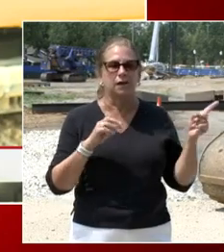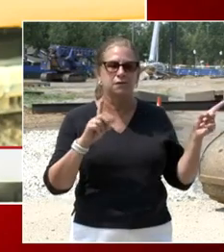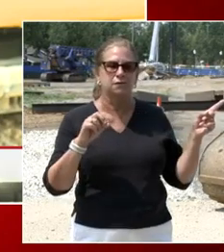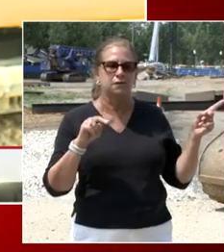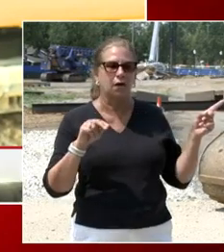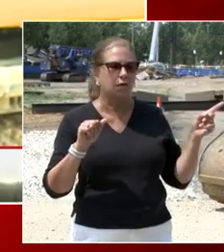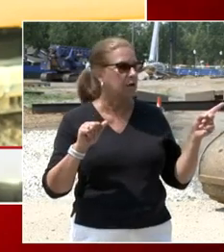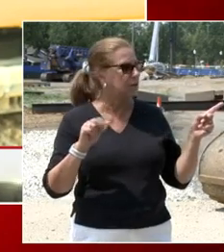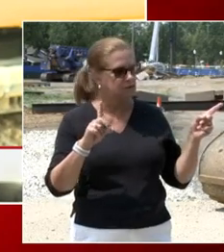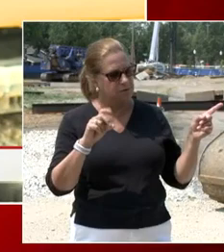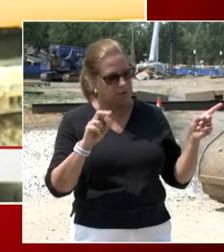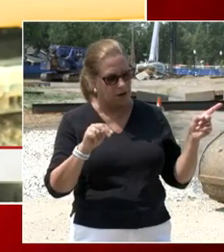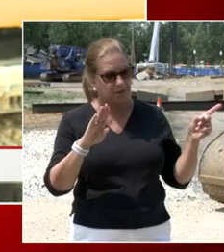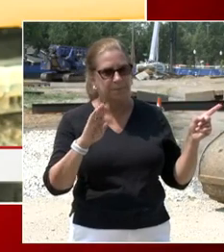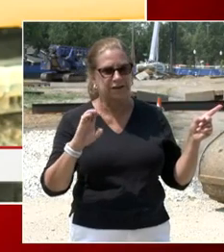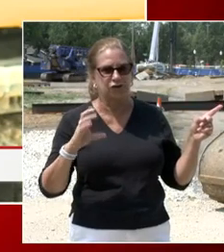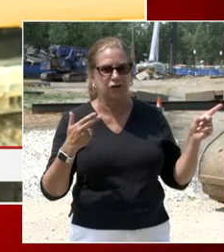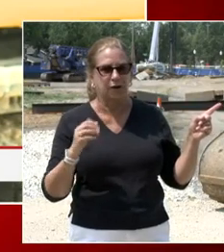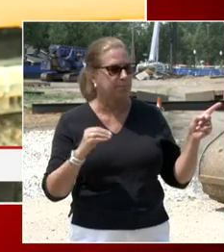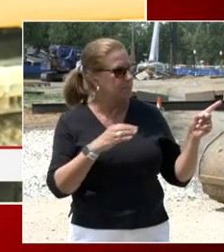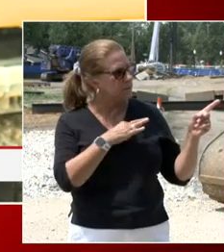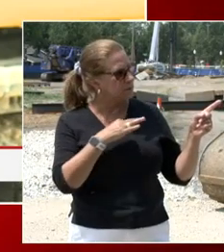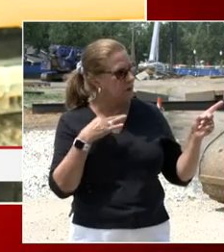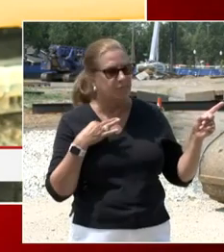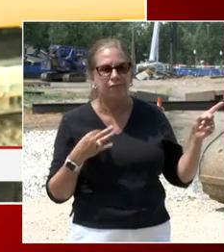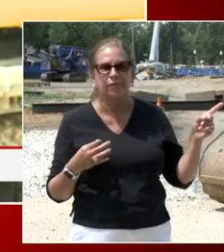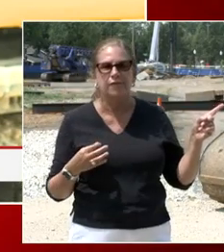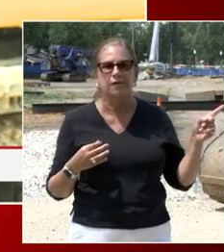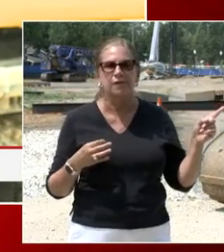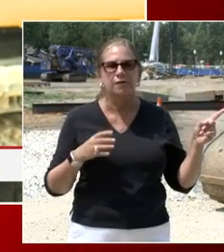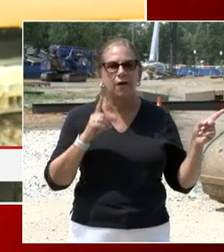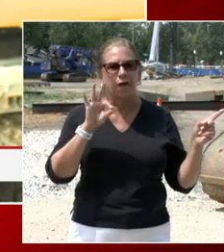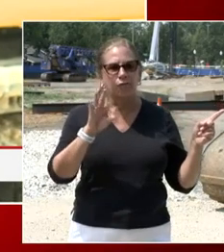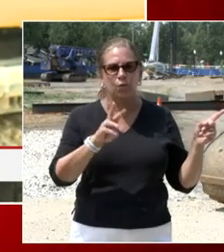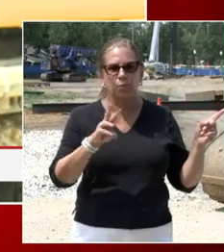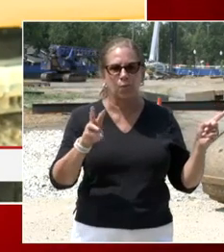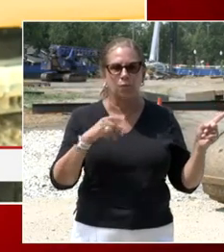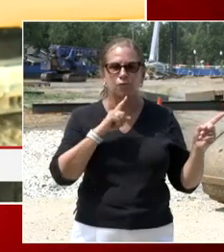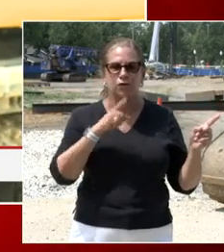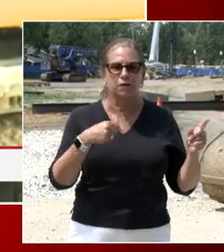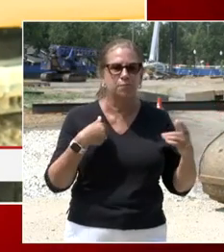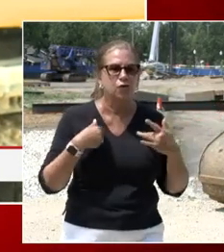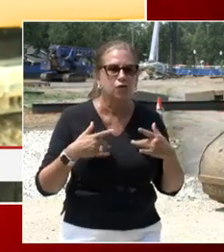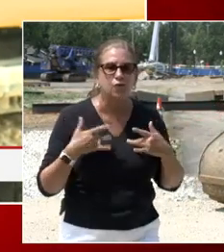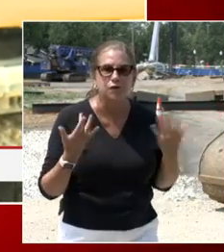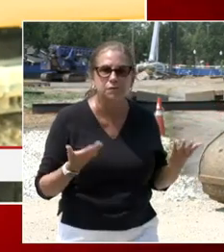of Whitman-Walker, I'm so grateful to be in this moment with you today in this heat.